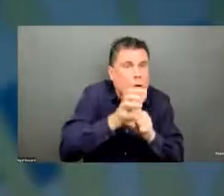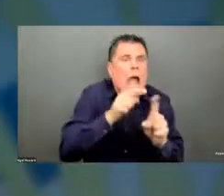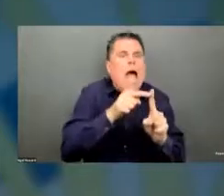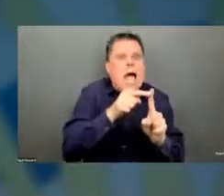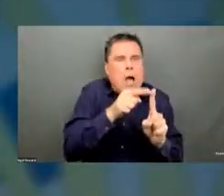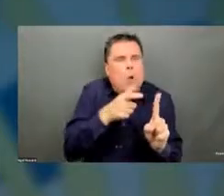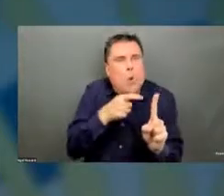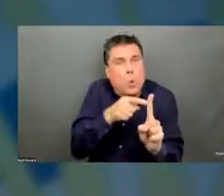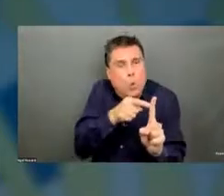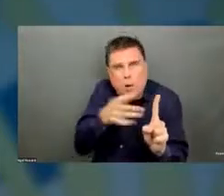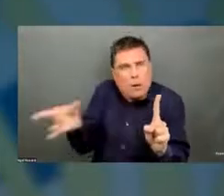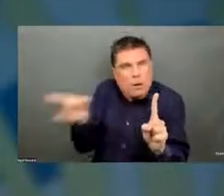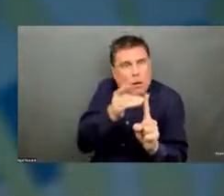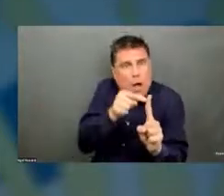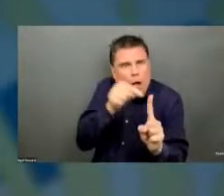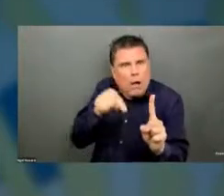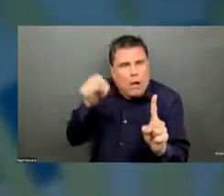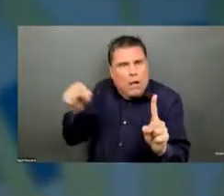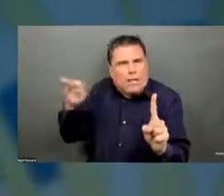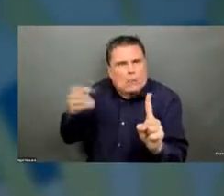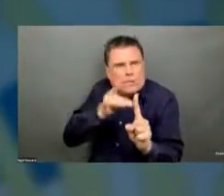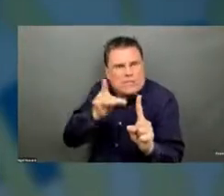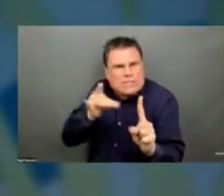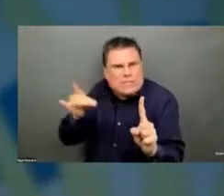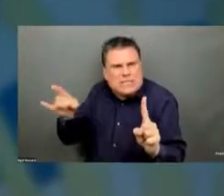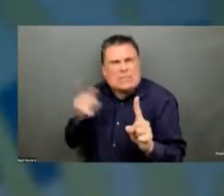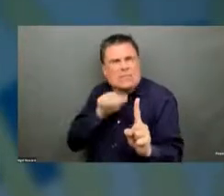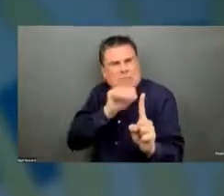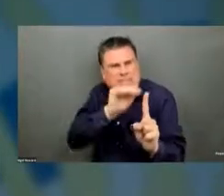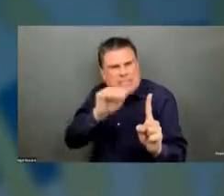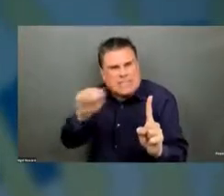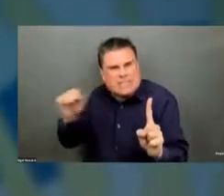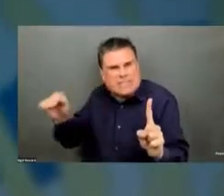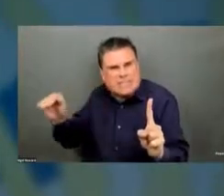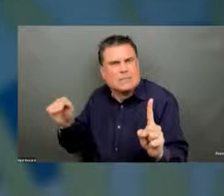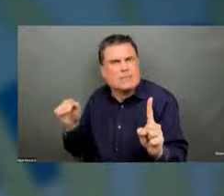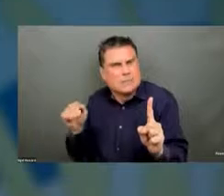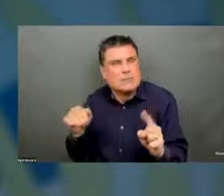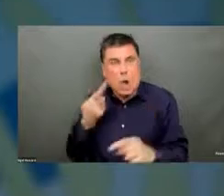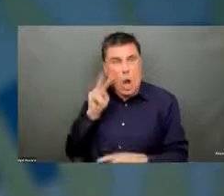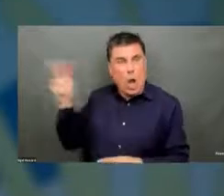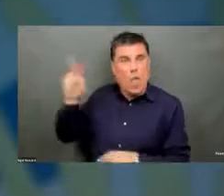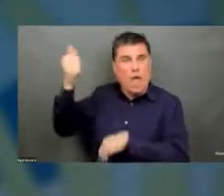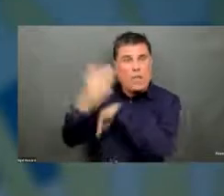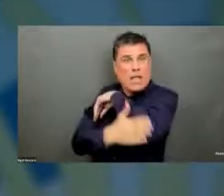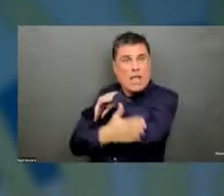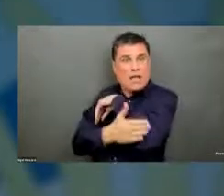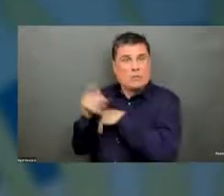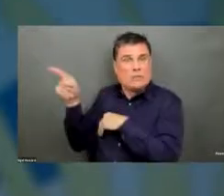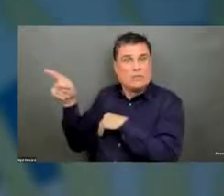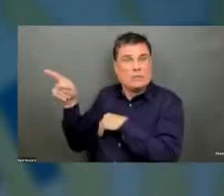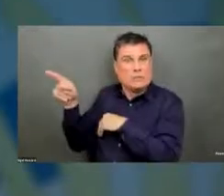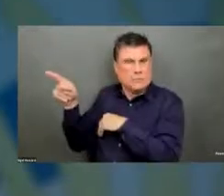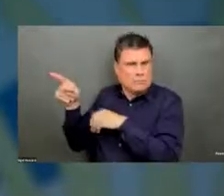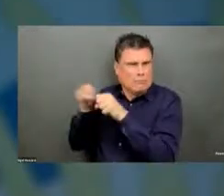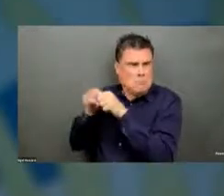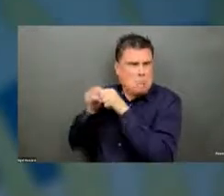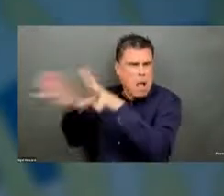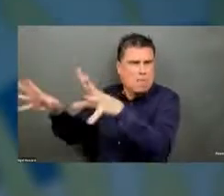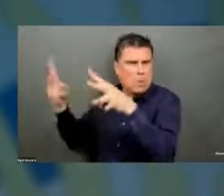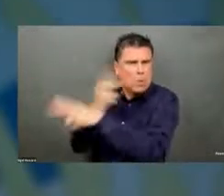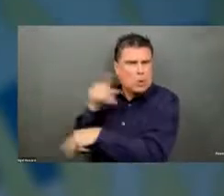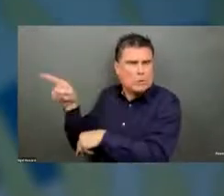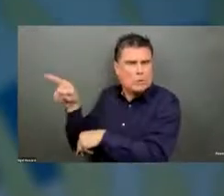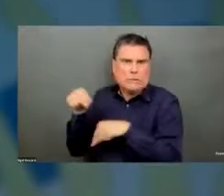when they start to take off. Right now, we are still in a very small percentage of our cases that are variants